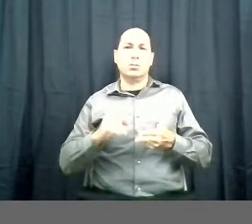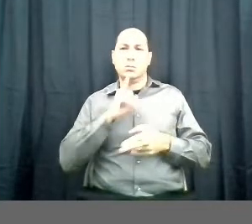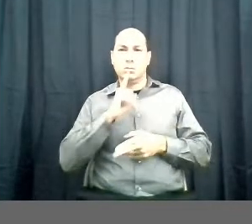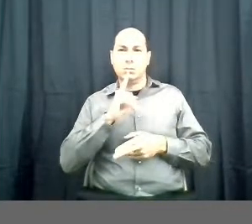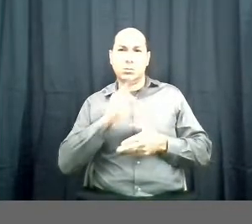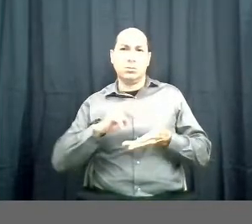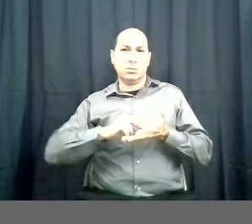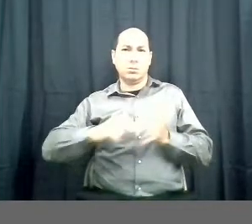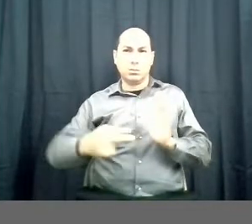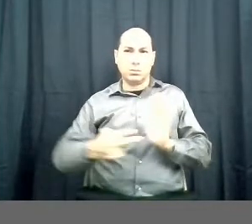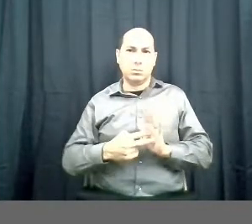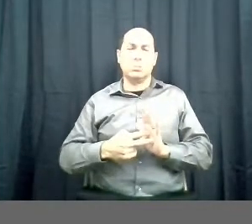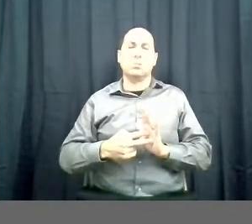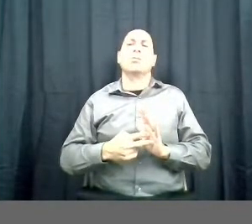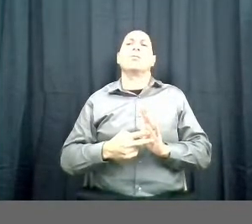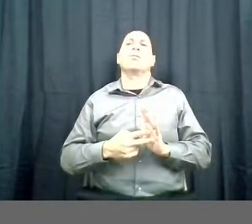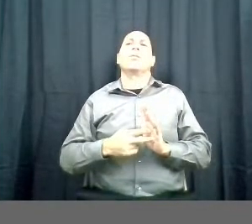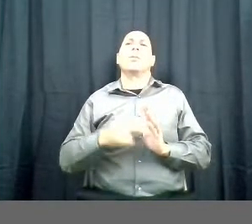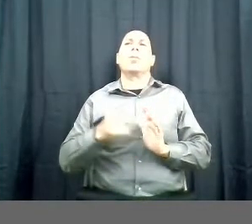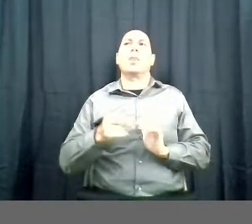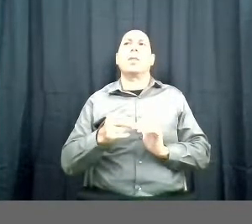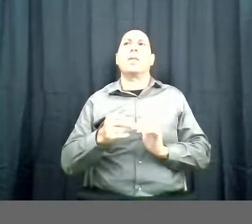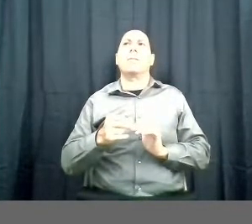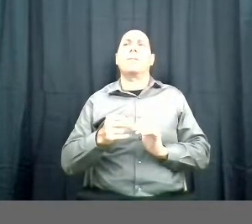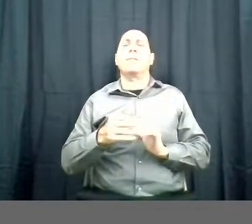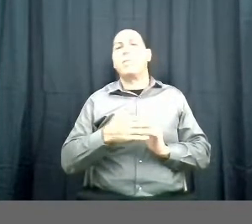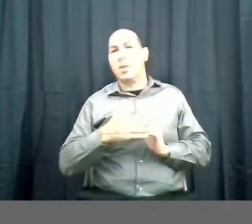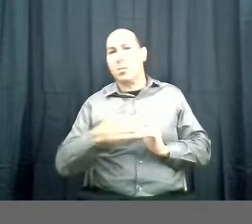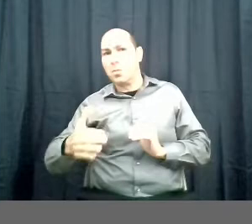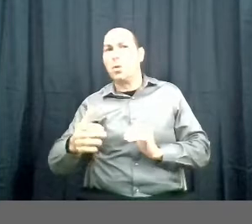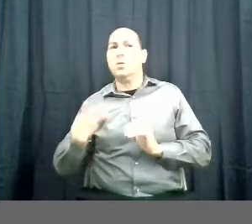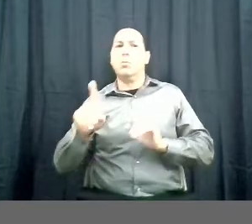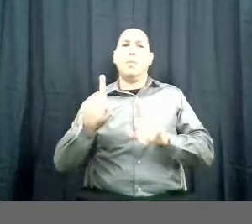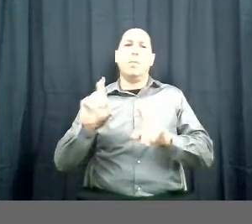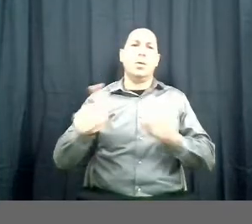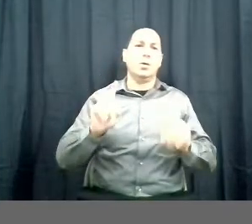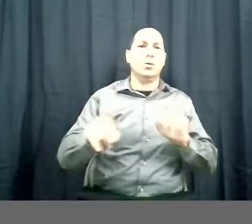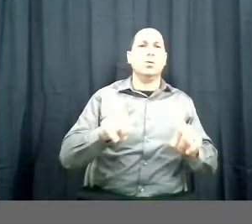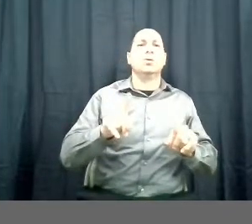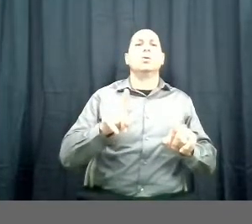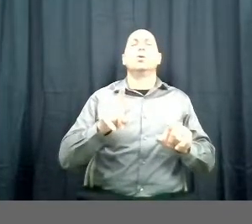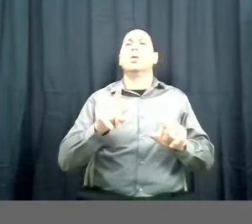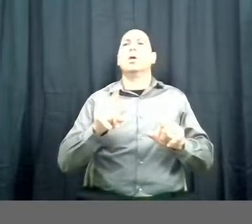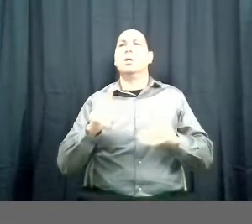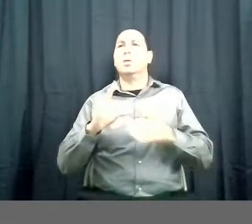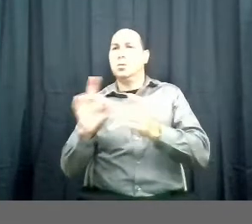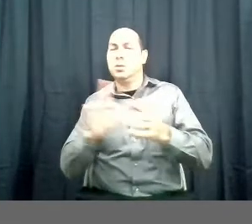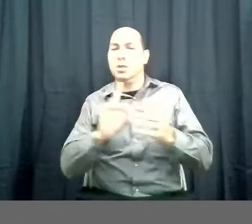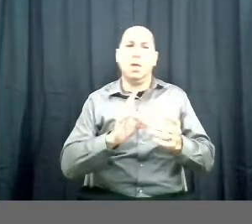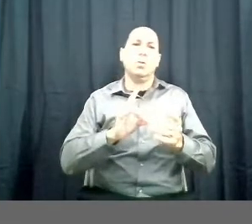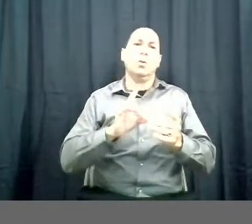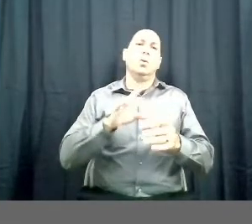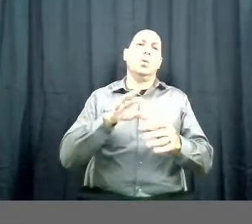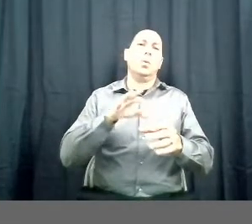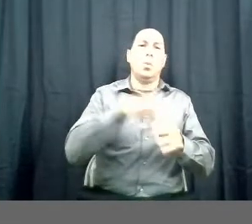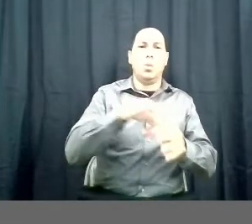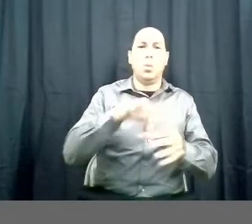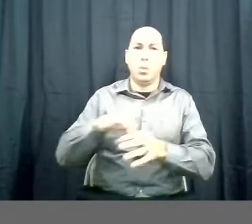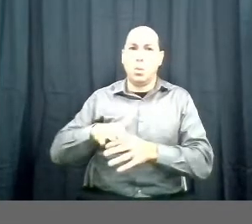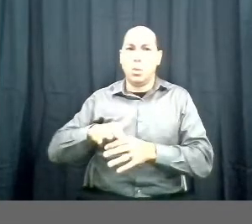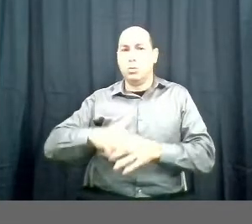take comments and questions on the resolution before voting on it, assuming we get a motion and a